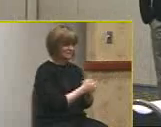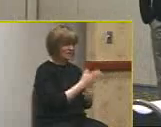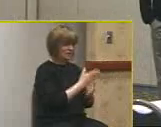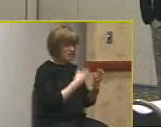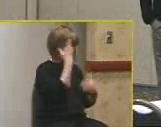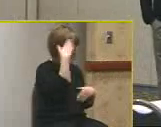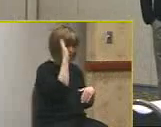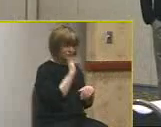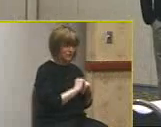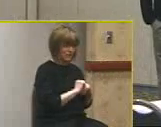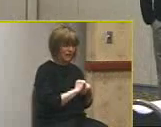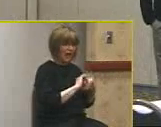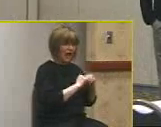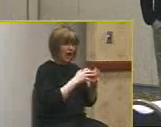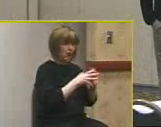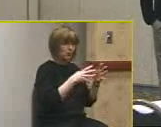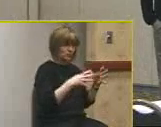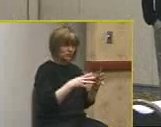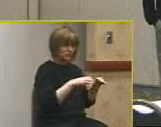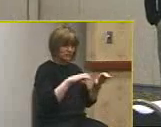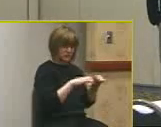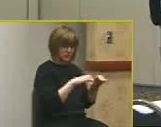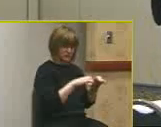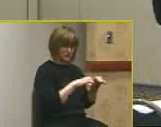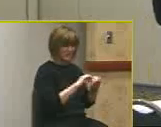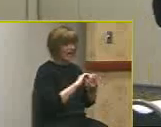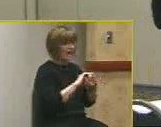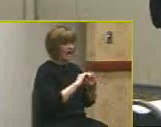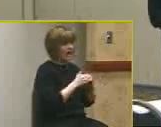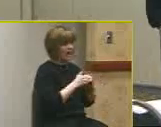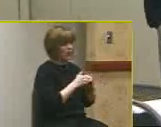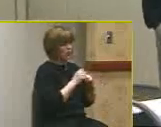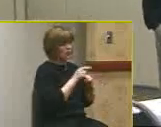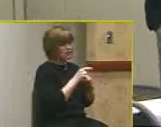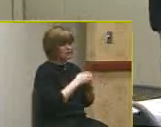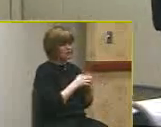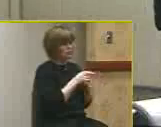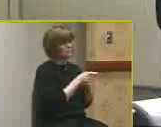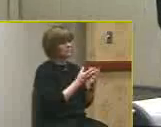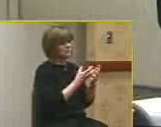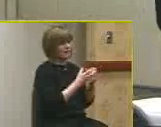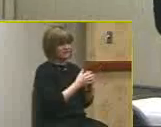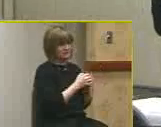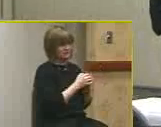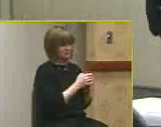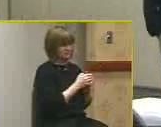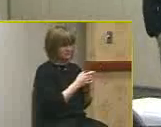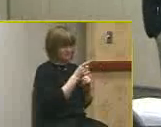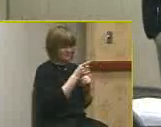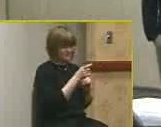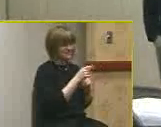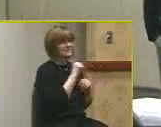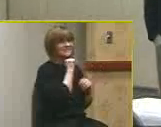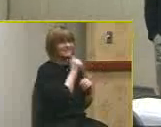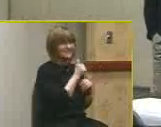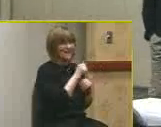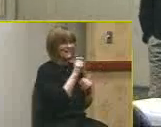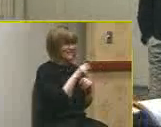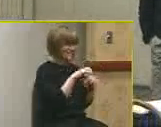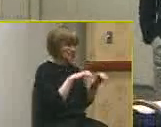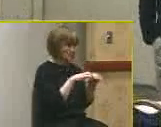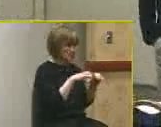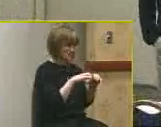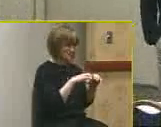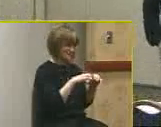is how much should he do? How will he, what does he want? To not have to do something that's